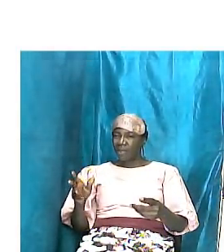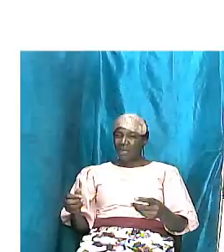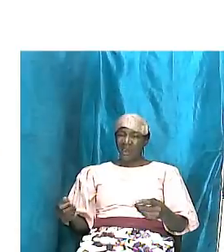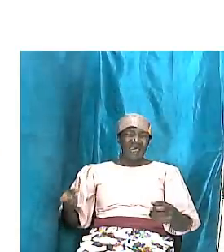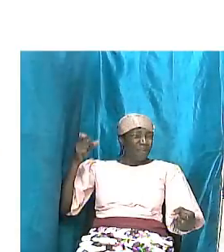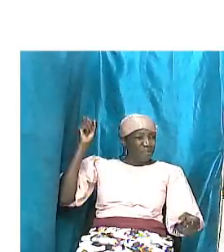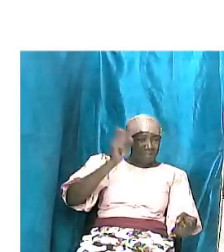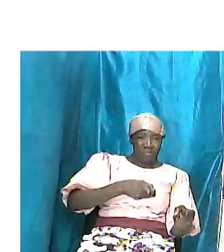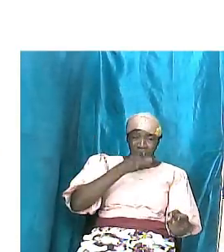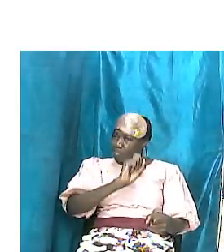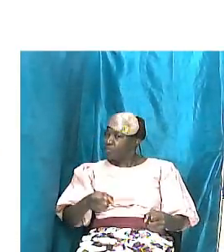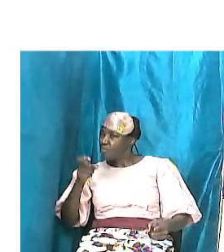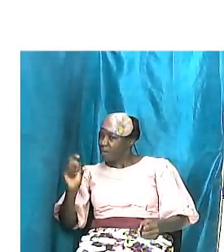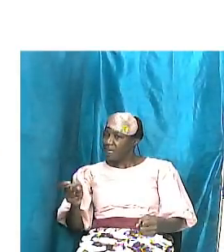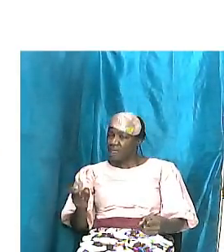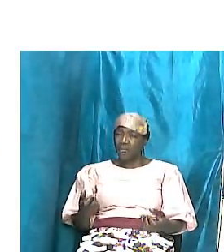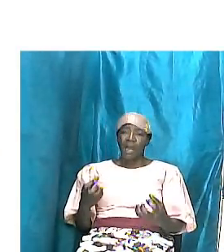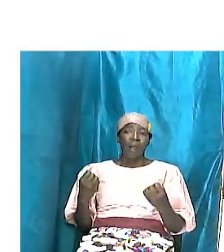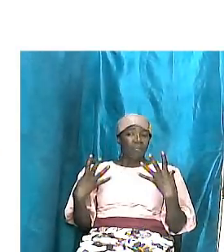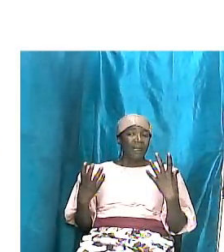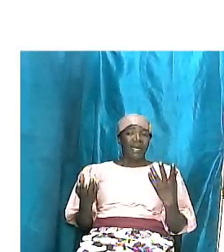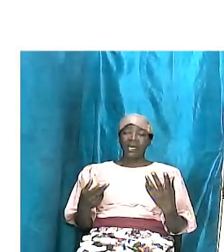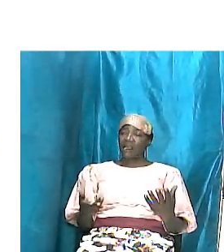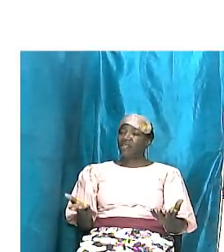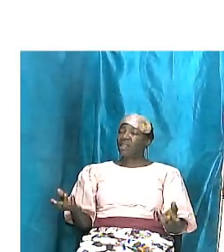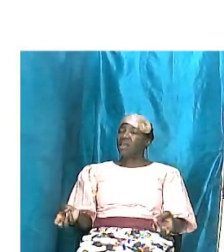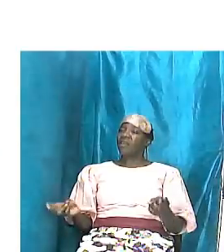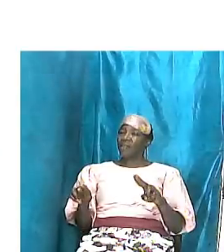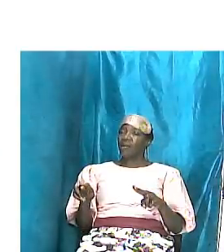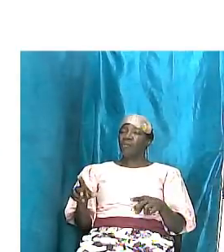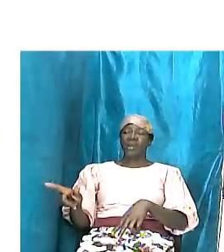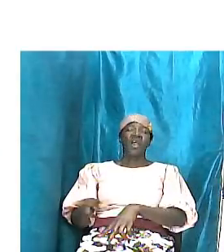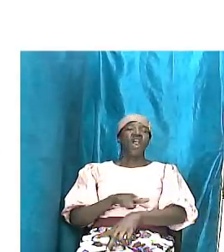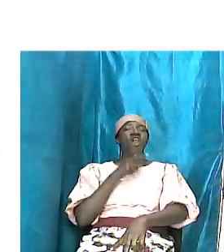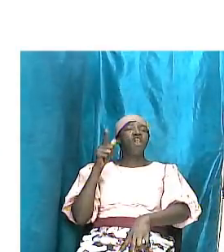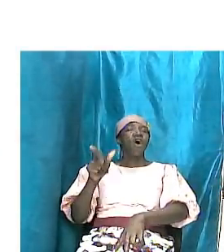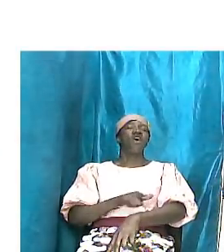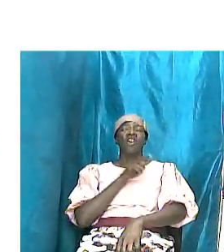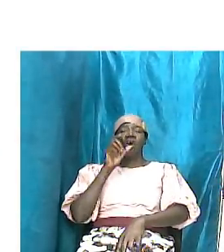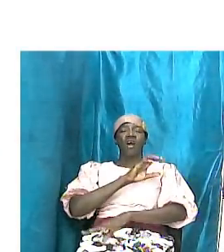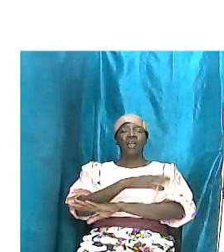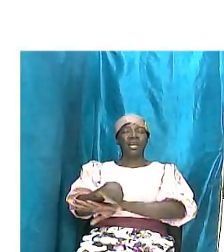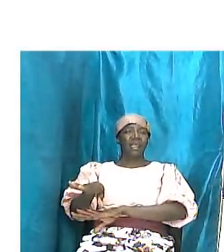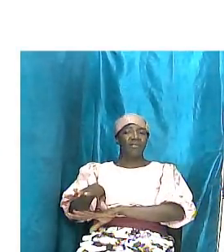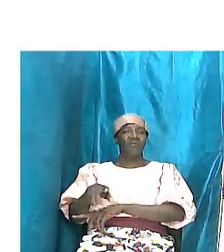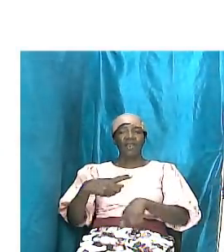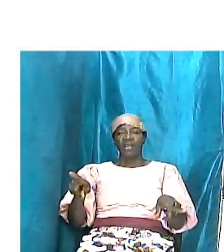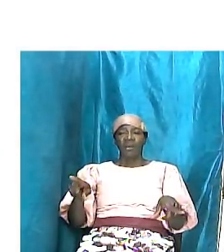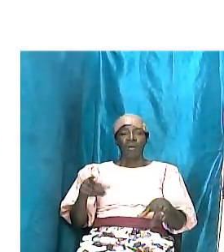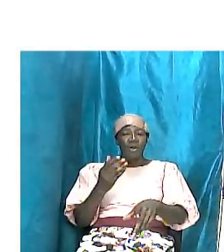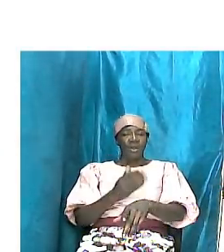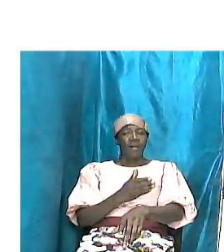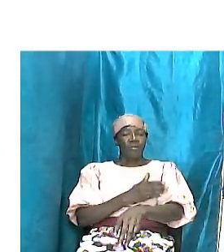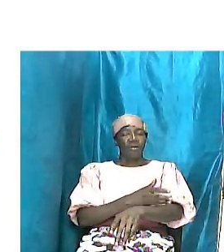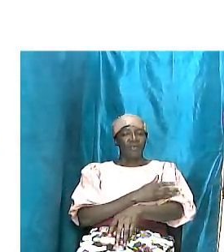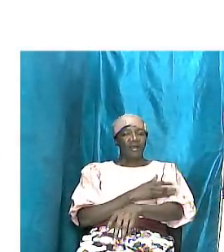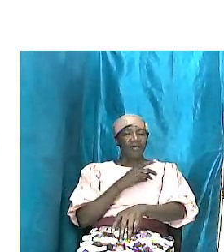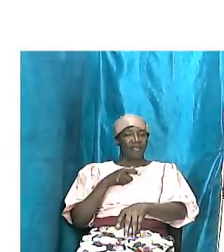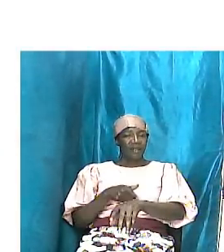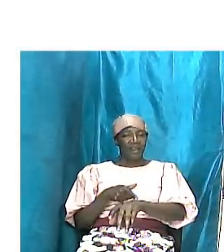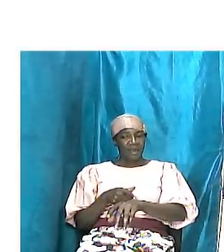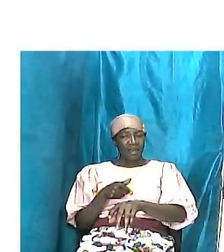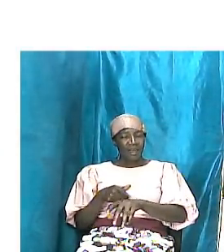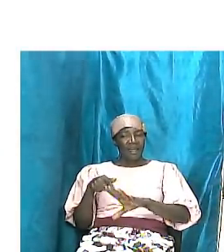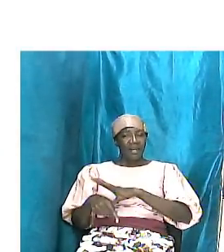beaten. A whole heap of things was happening, whole lot of things was happening. This was a long, long evening. But the process began in